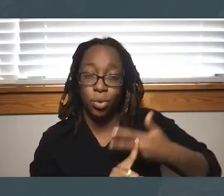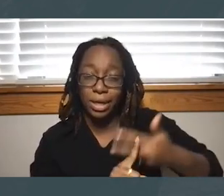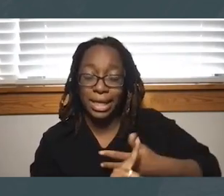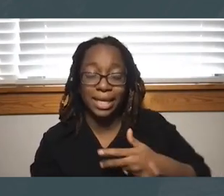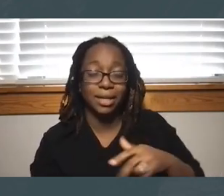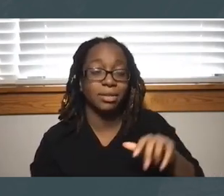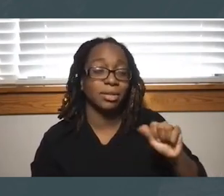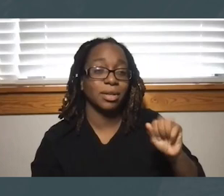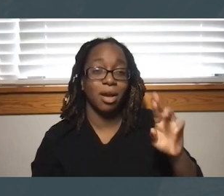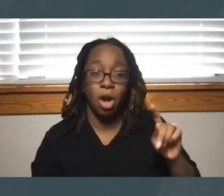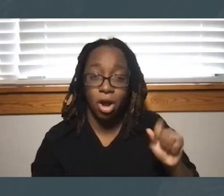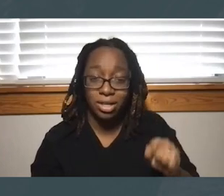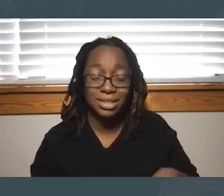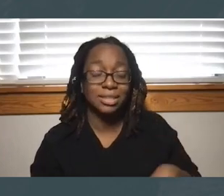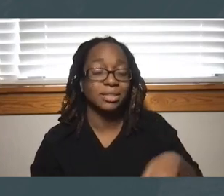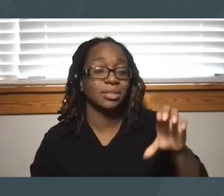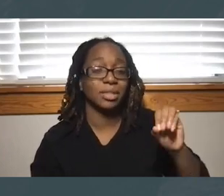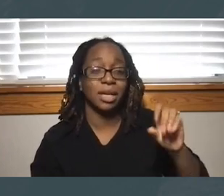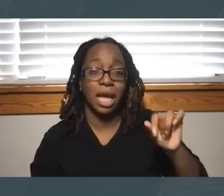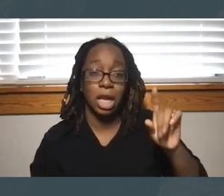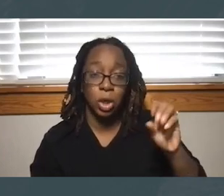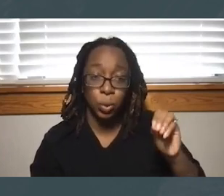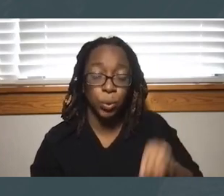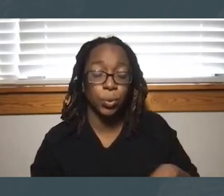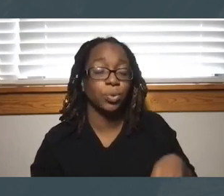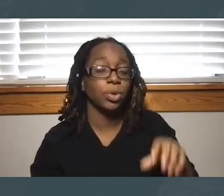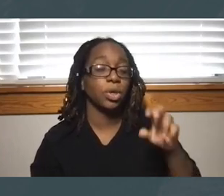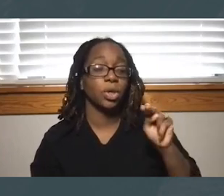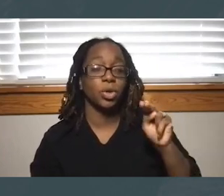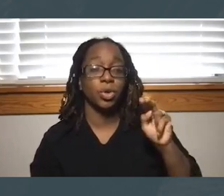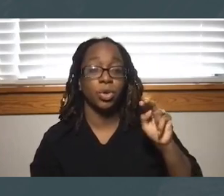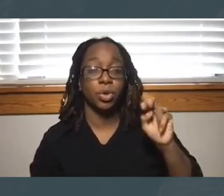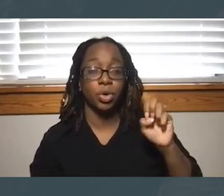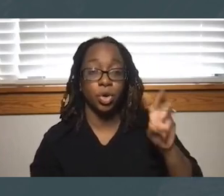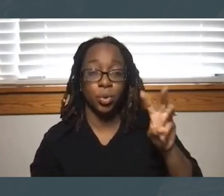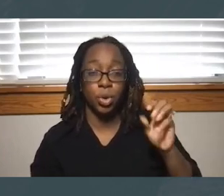Kalalu, The New Yorker, and The Paris Review.